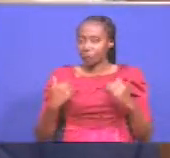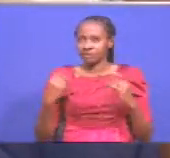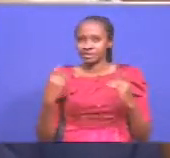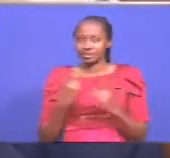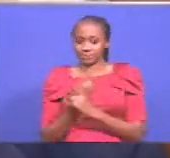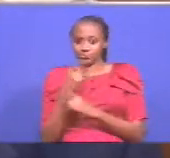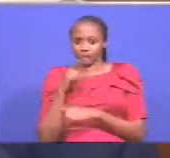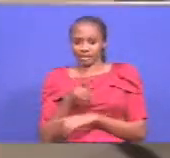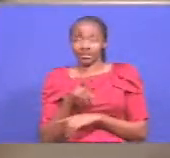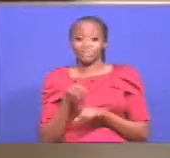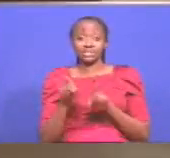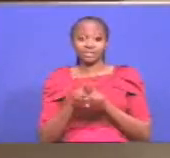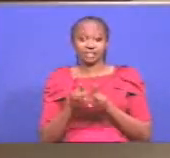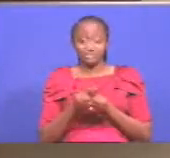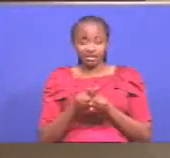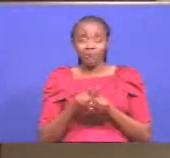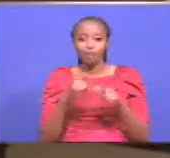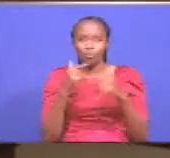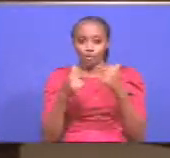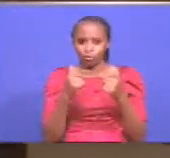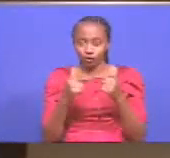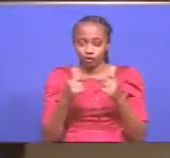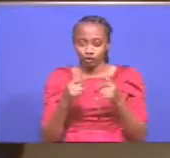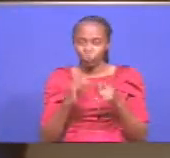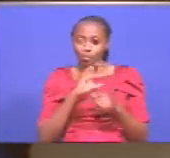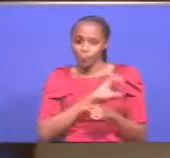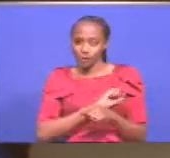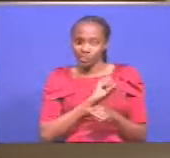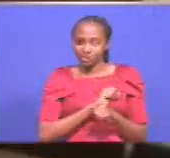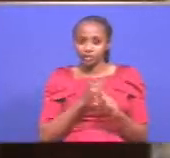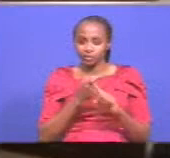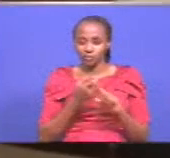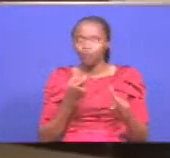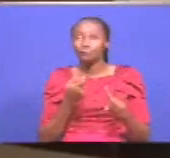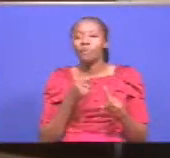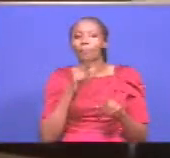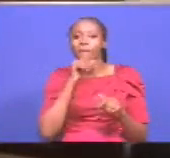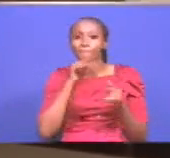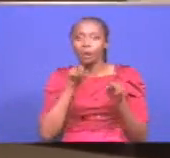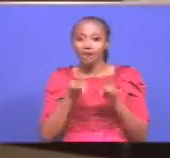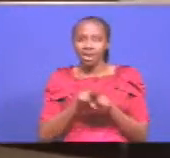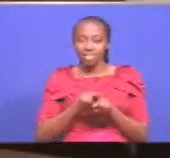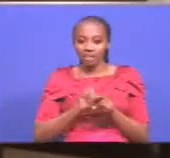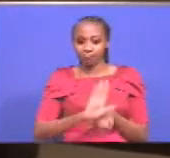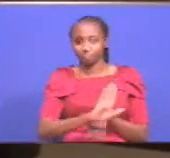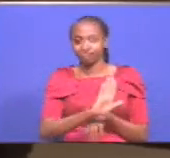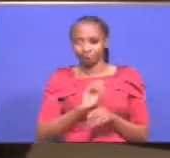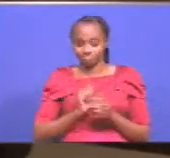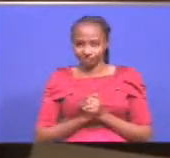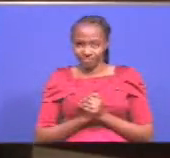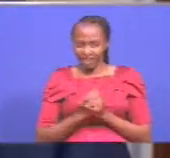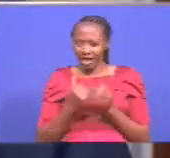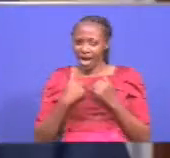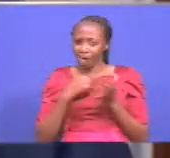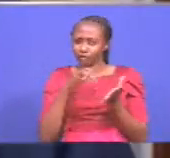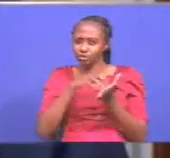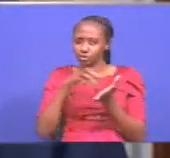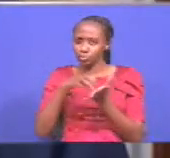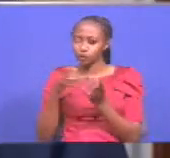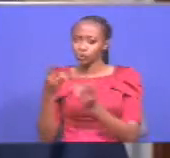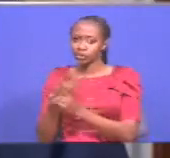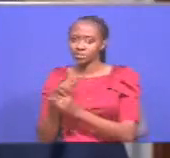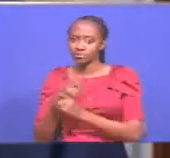it head-on with a little help from his older brother. There are so many instances were happening, and I realized actually I'm